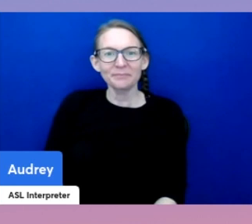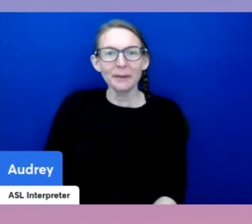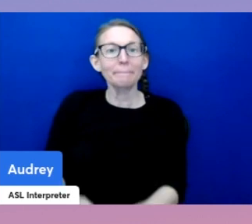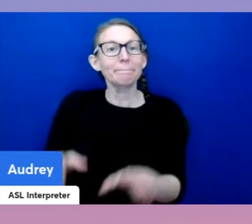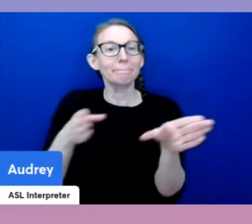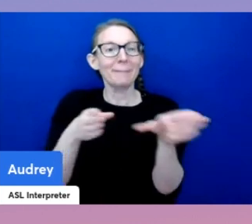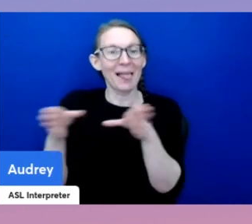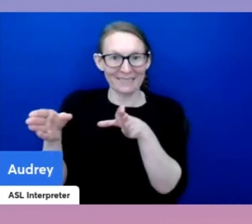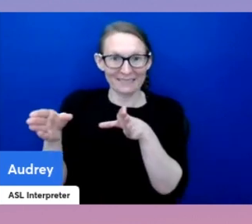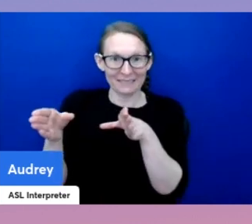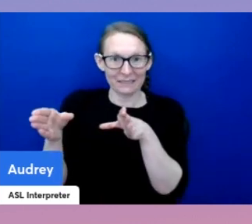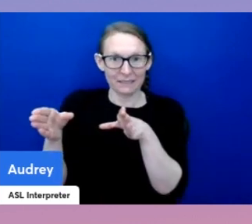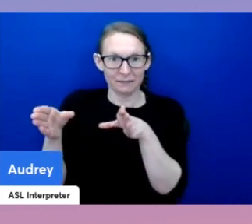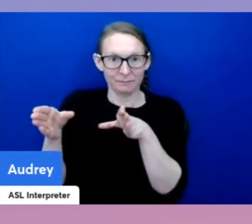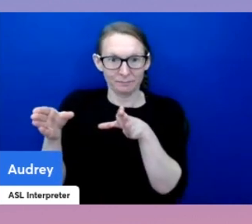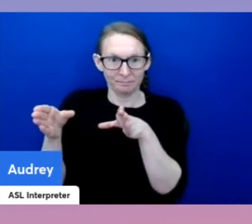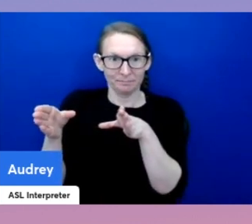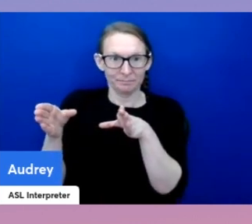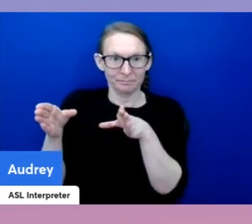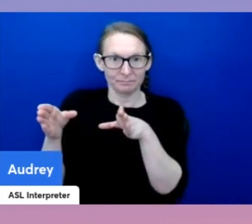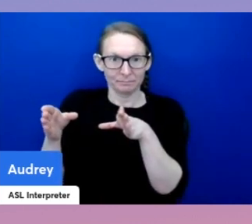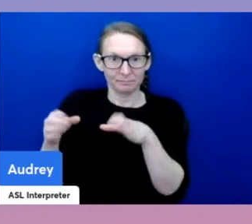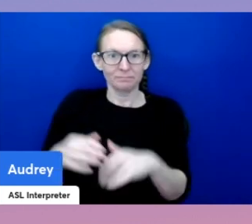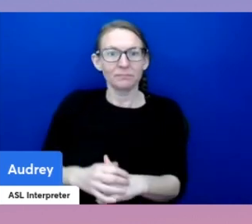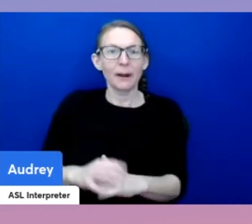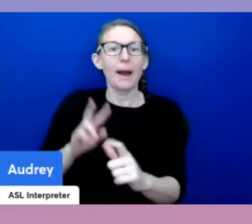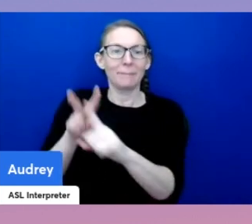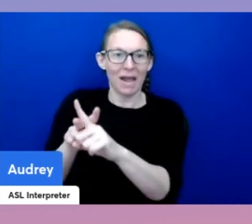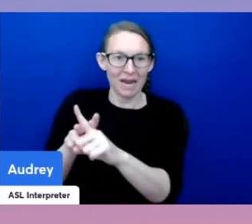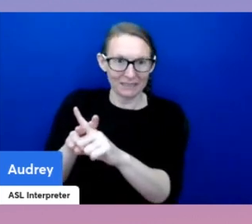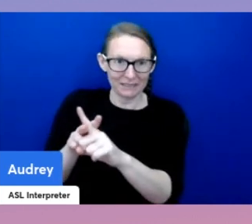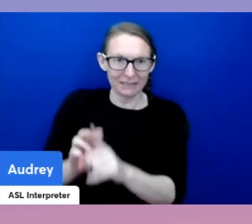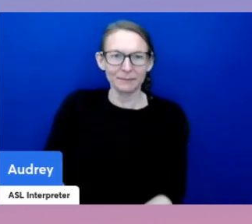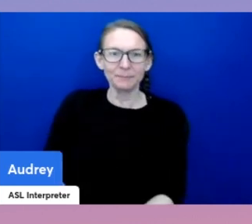I mean apply. If you want to